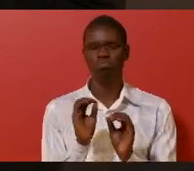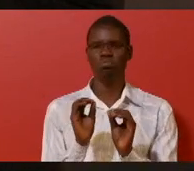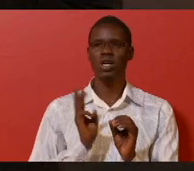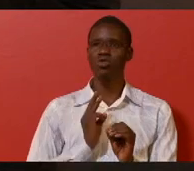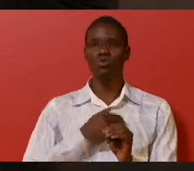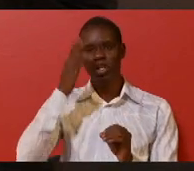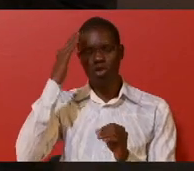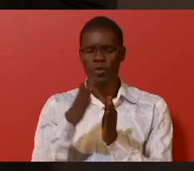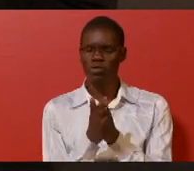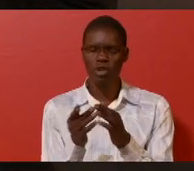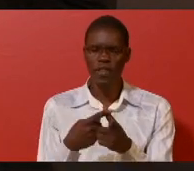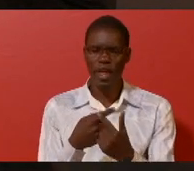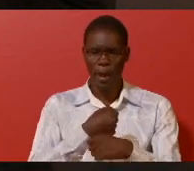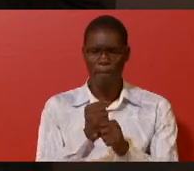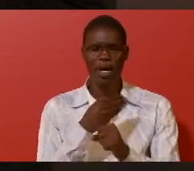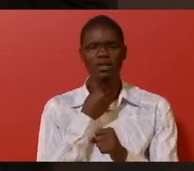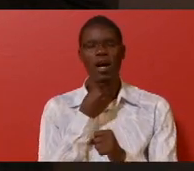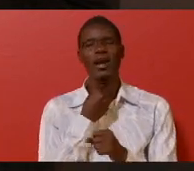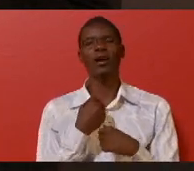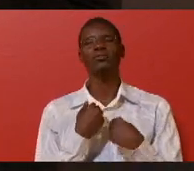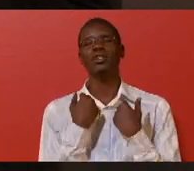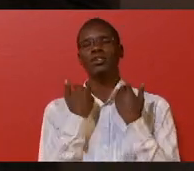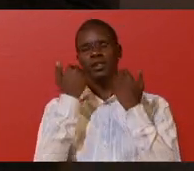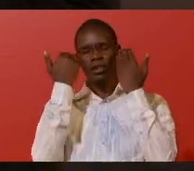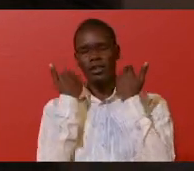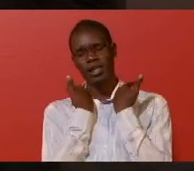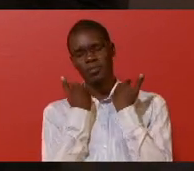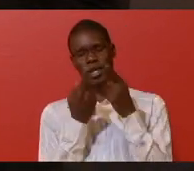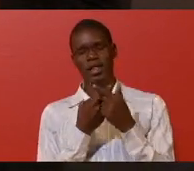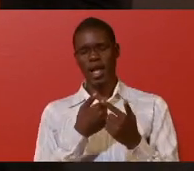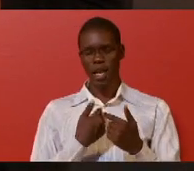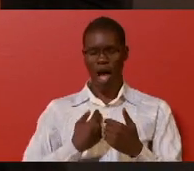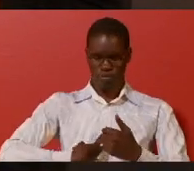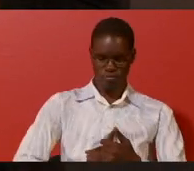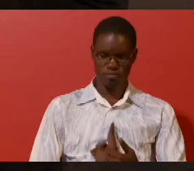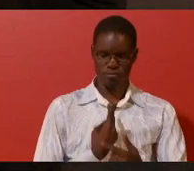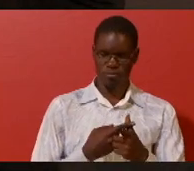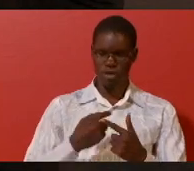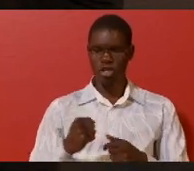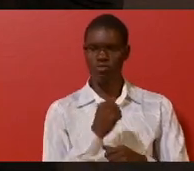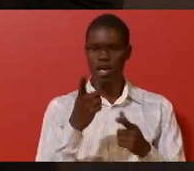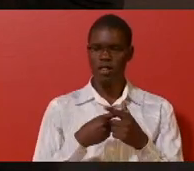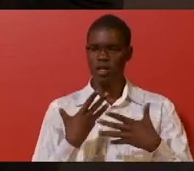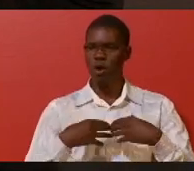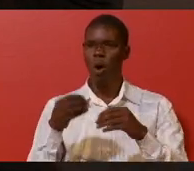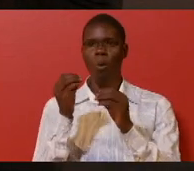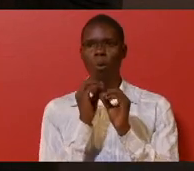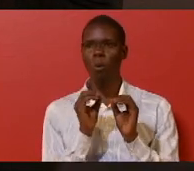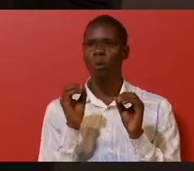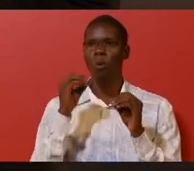story. He makes Adam sleep and he performs the first surgery, and then Adam wakes up and he goes, "Whoa,